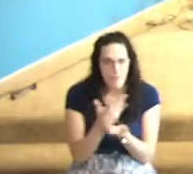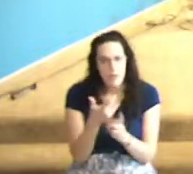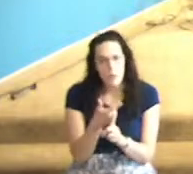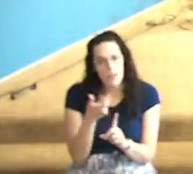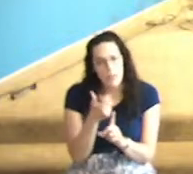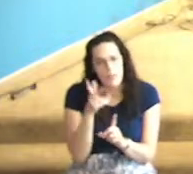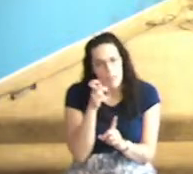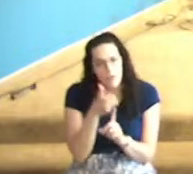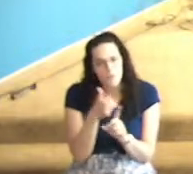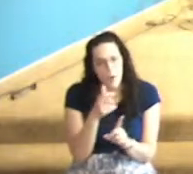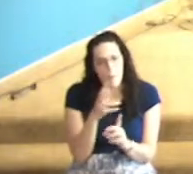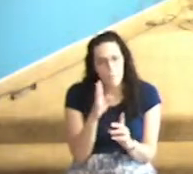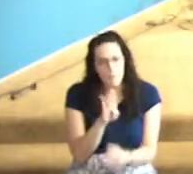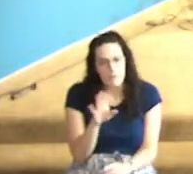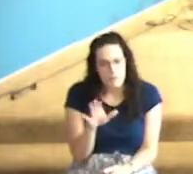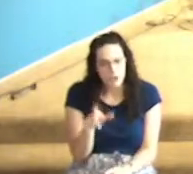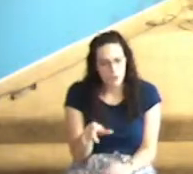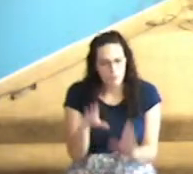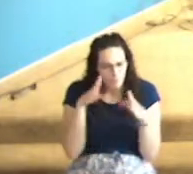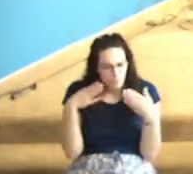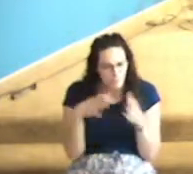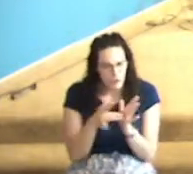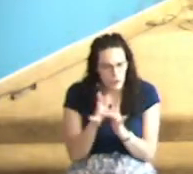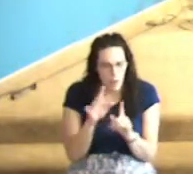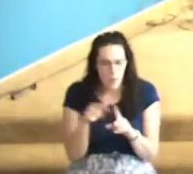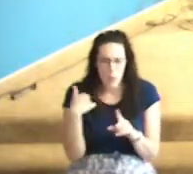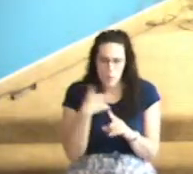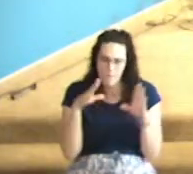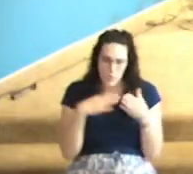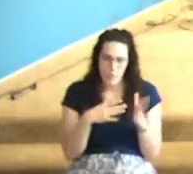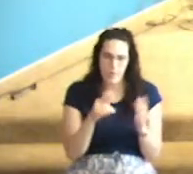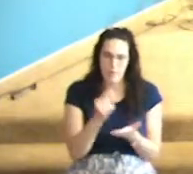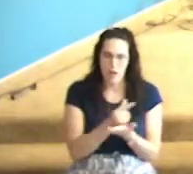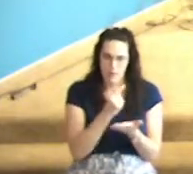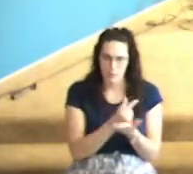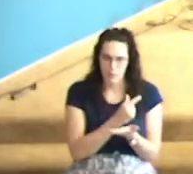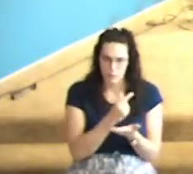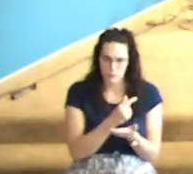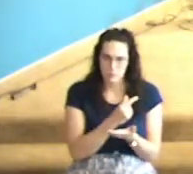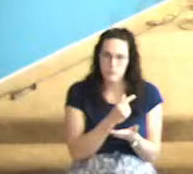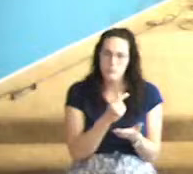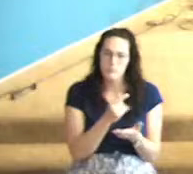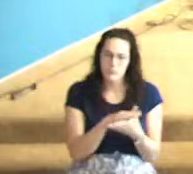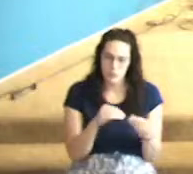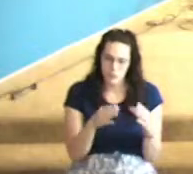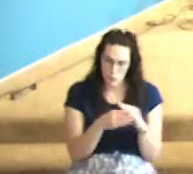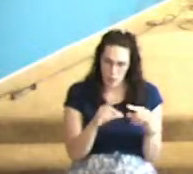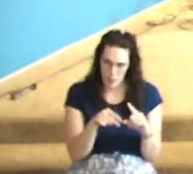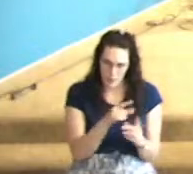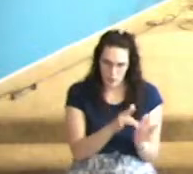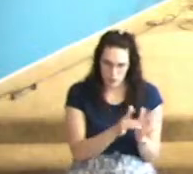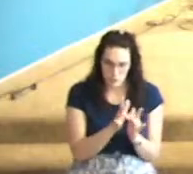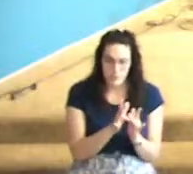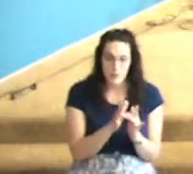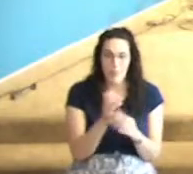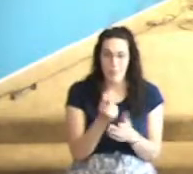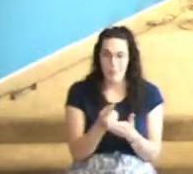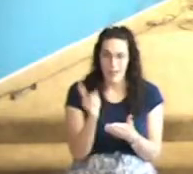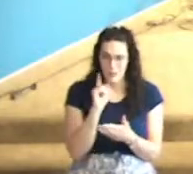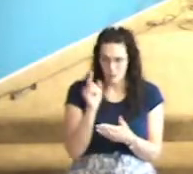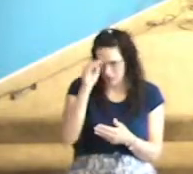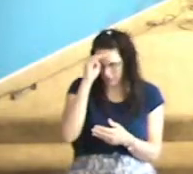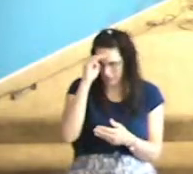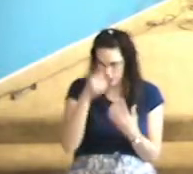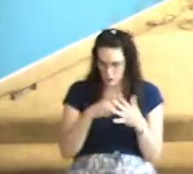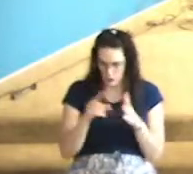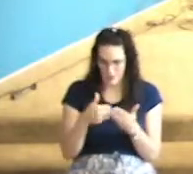Church should be about Jesus Christ, but we really focused on the gospel story about Jesus. And so last week, Michael kicked off our next series right